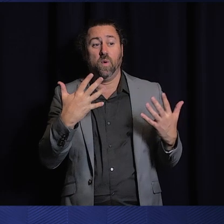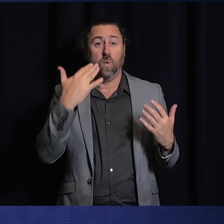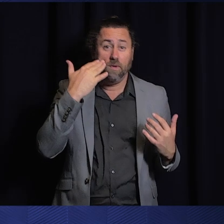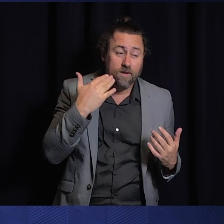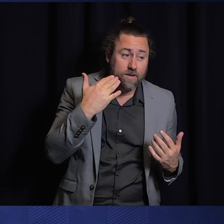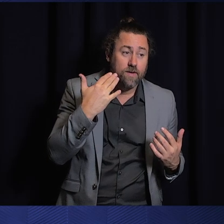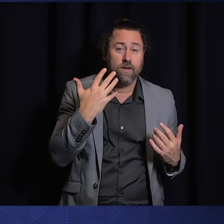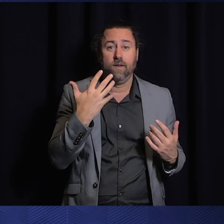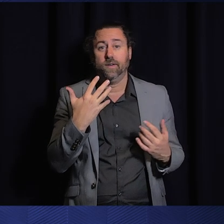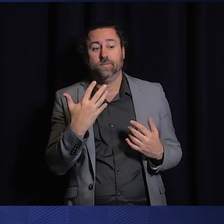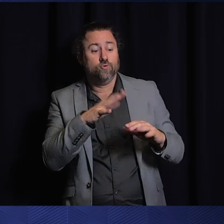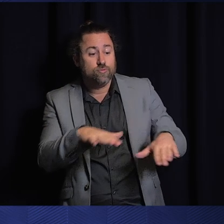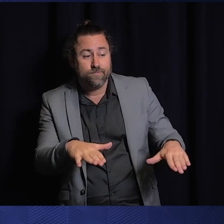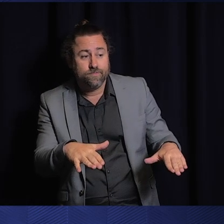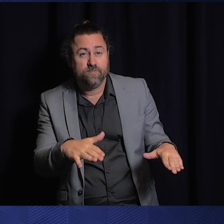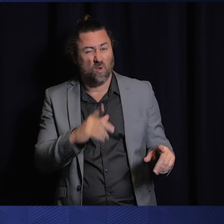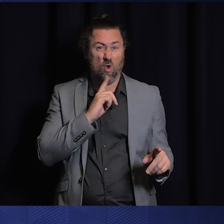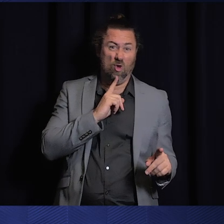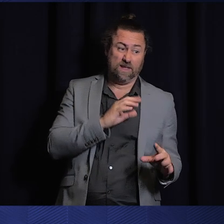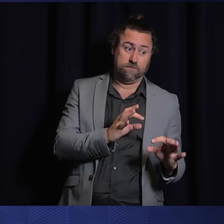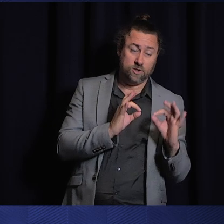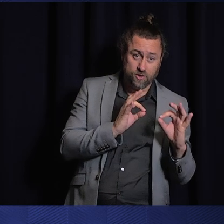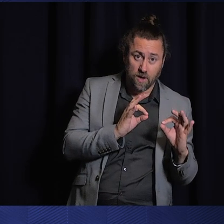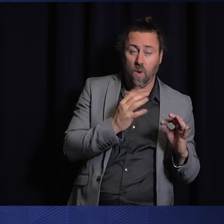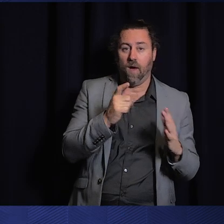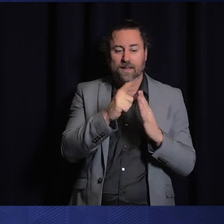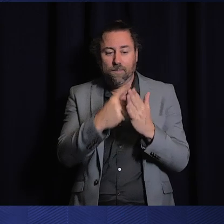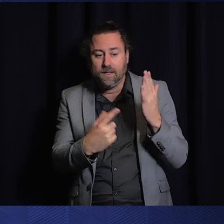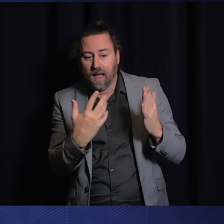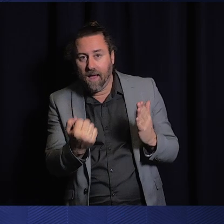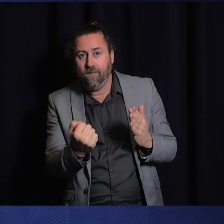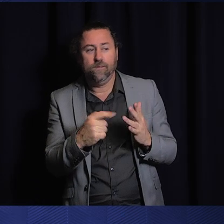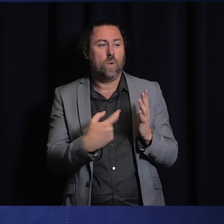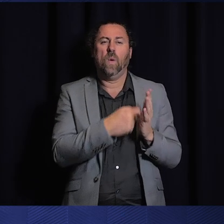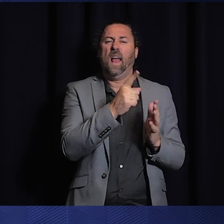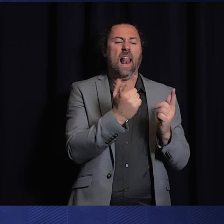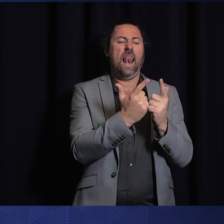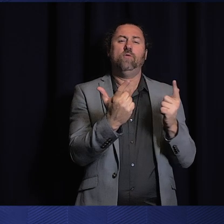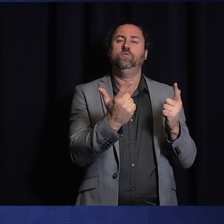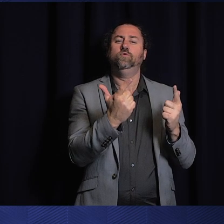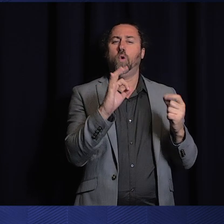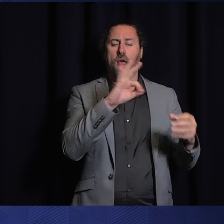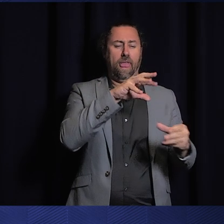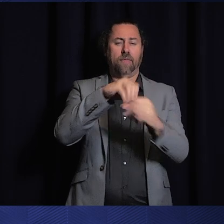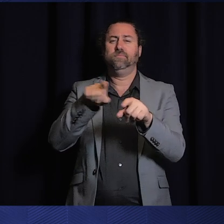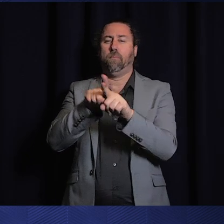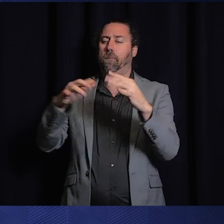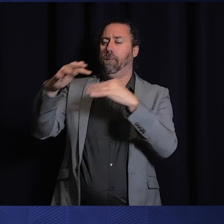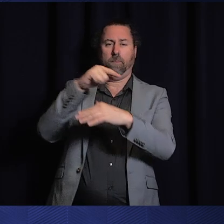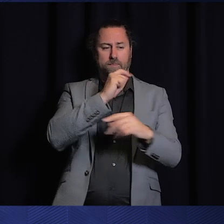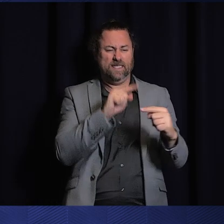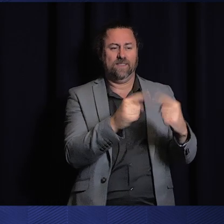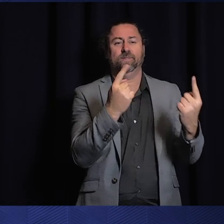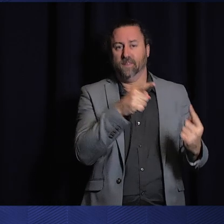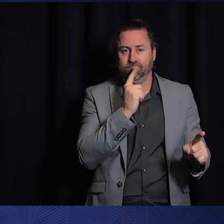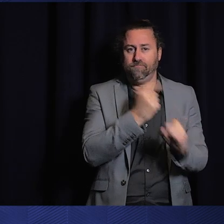IDPs with disabilities, or particular ethno-linguistic groups. I'll just end with a real-life example from a case